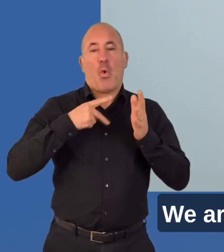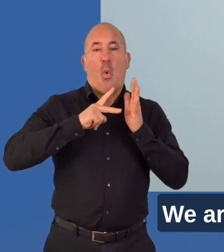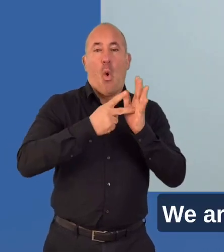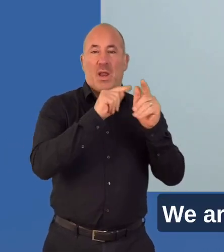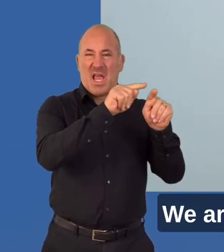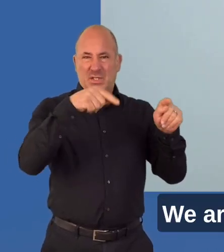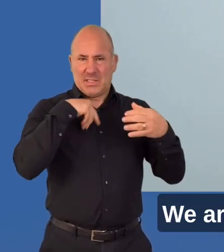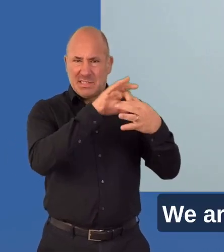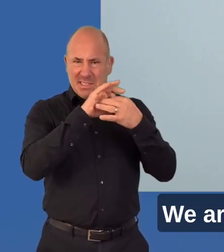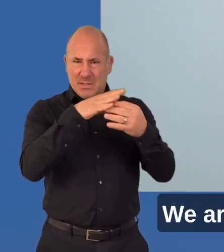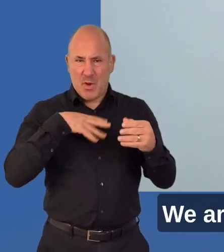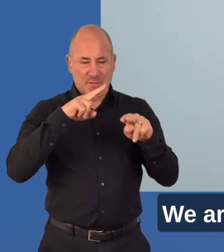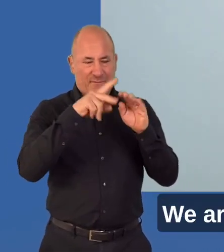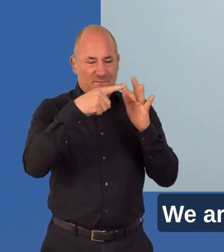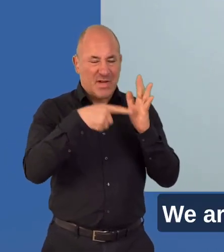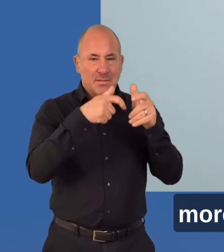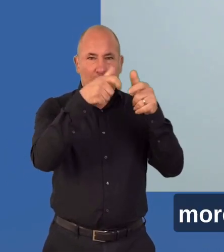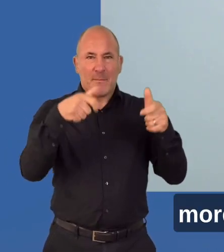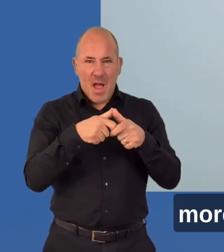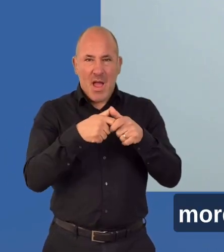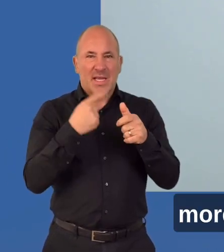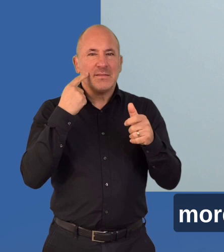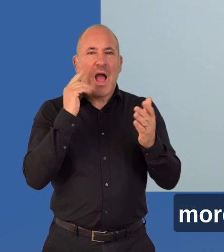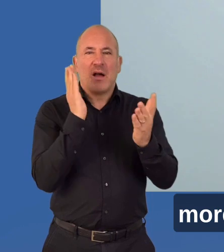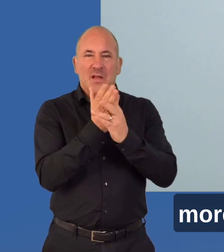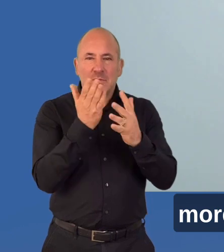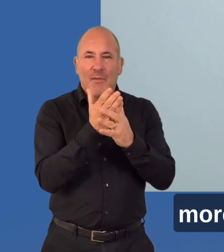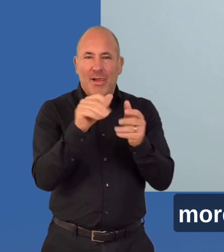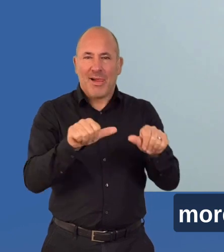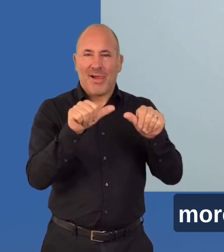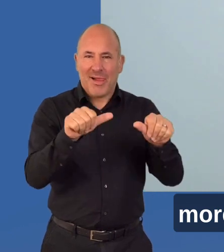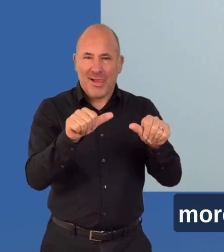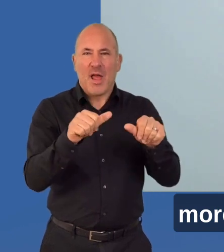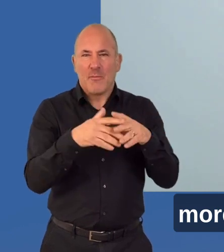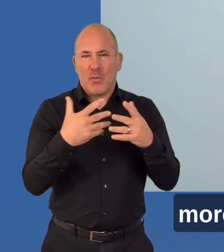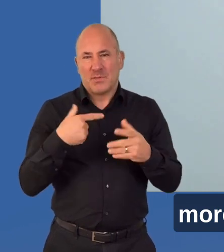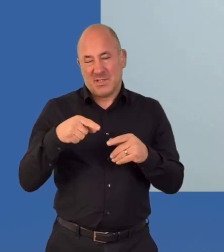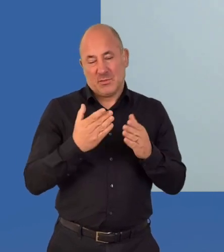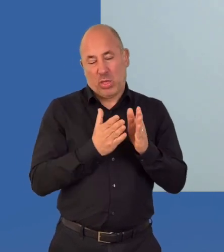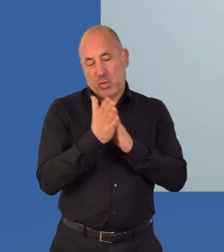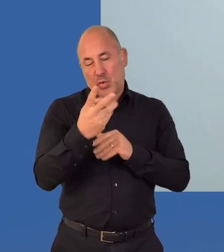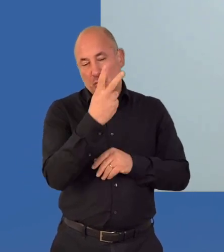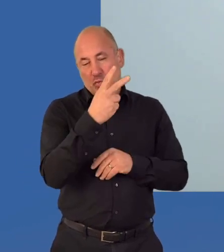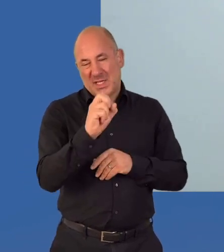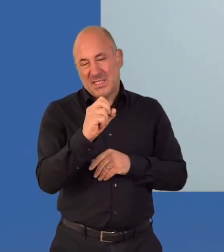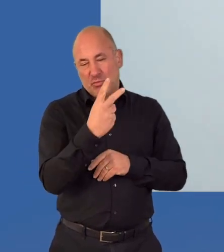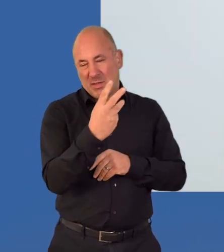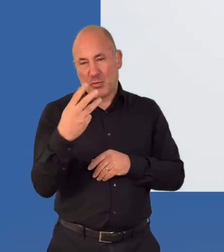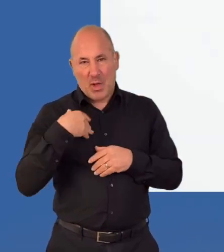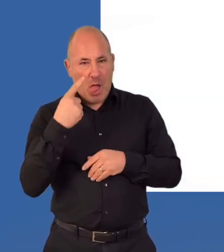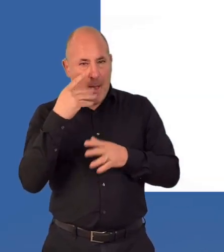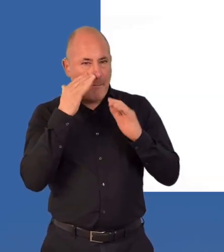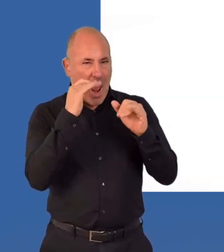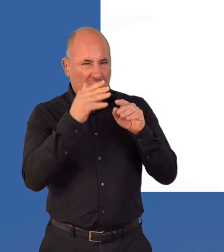working with organisations to make fit packs more accessible in practice, and we are piloting ways to do this during